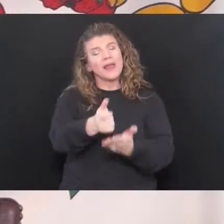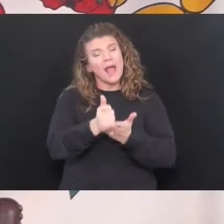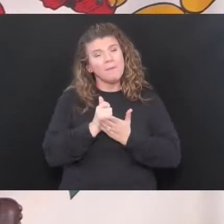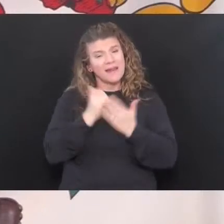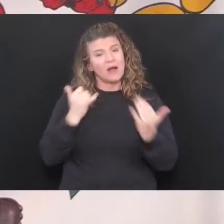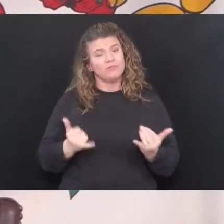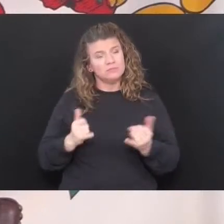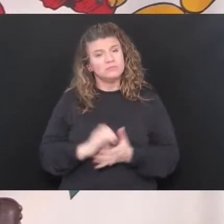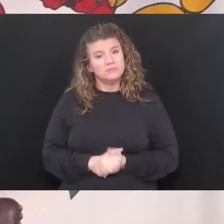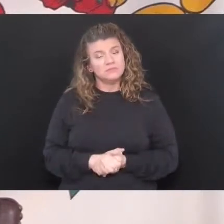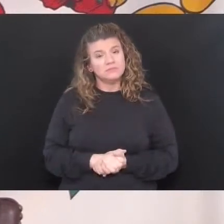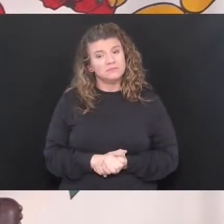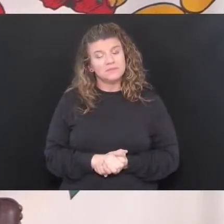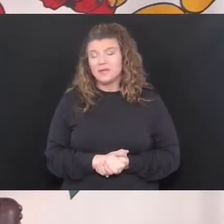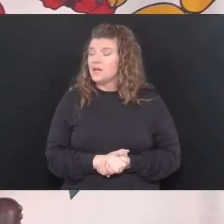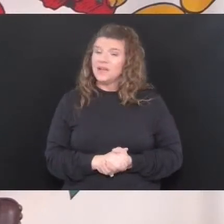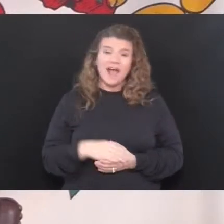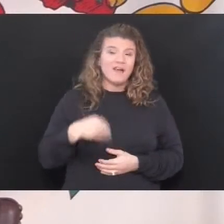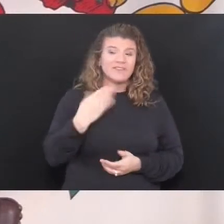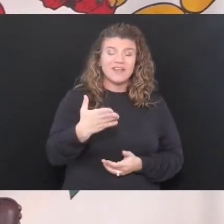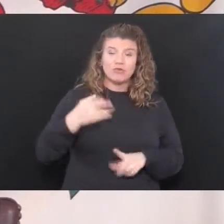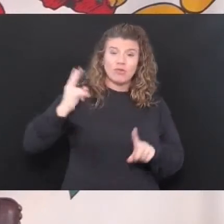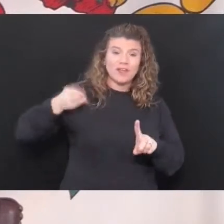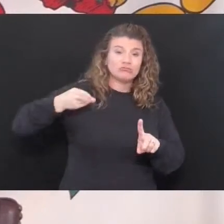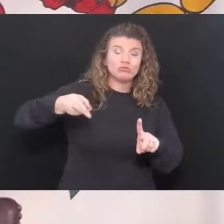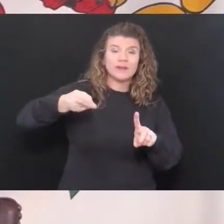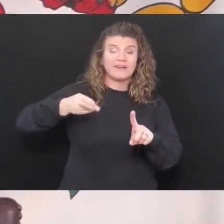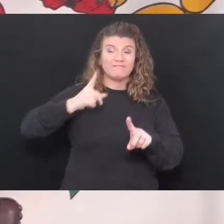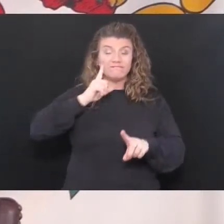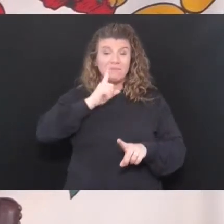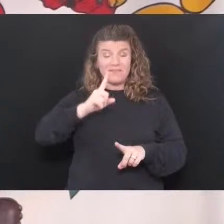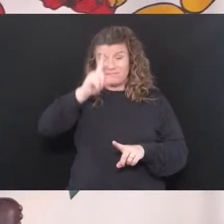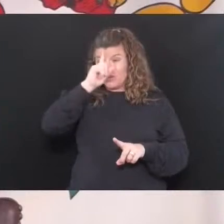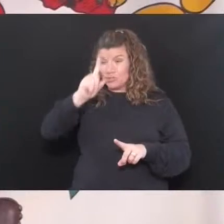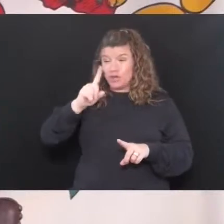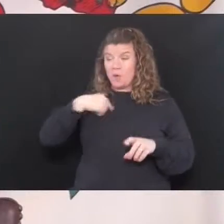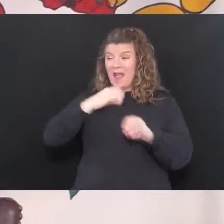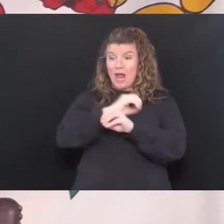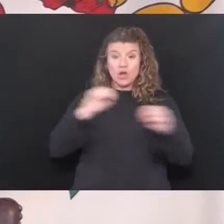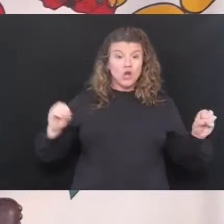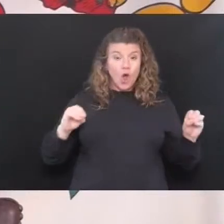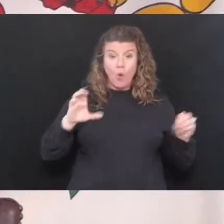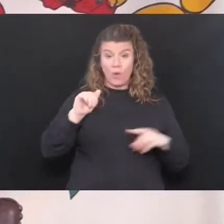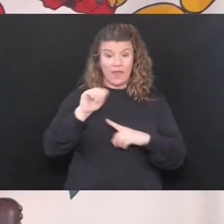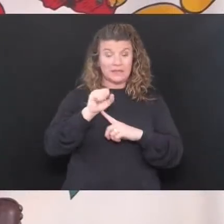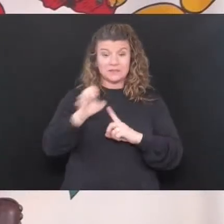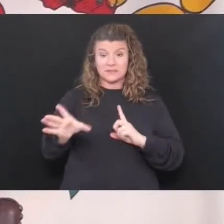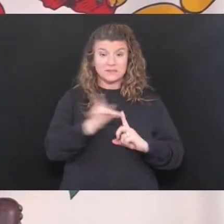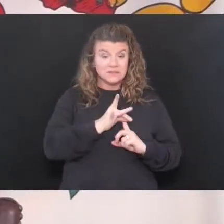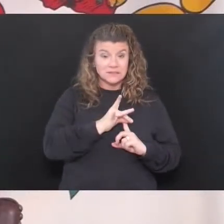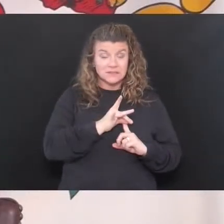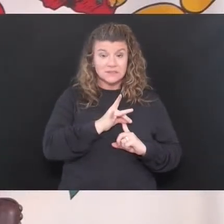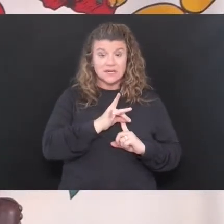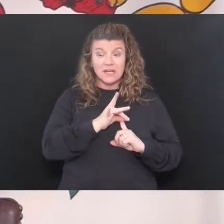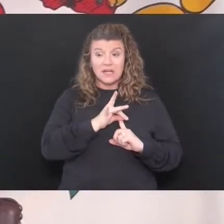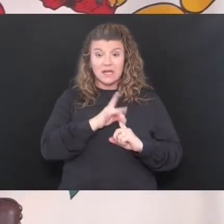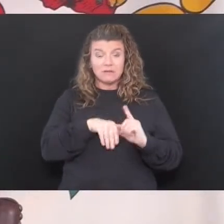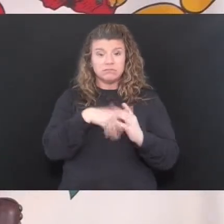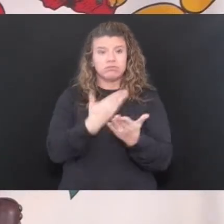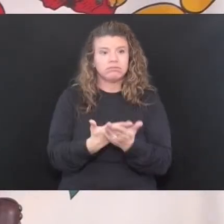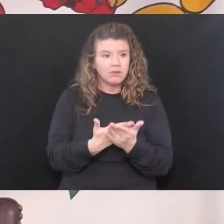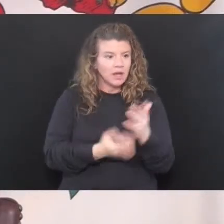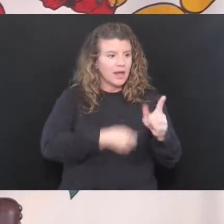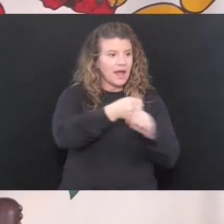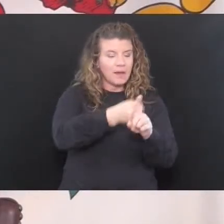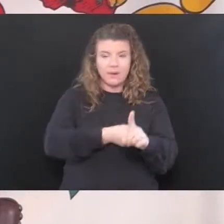now. I've given you the history from absolutely when we didn't even have a case till all of a sudden we had outbreaks